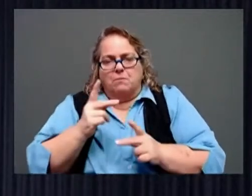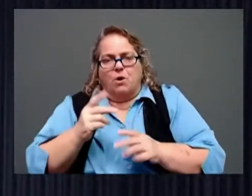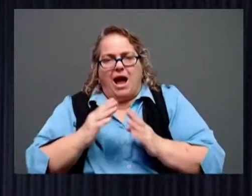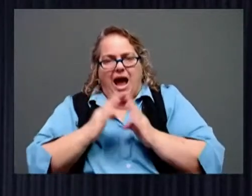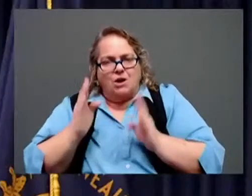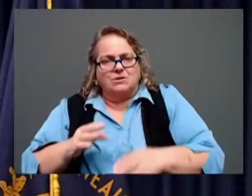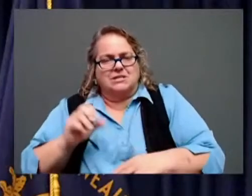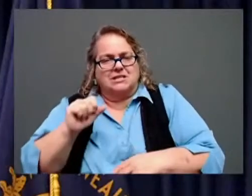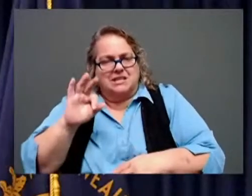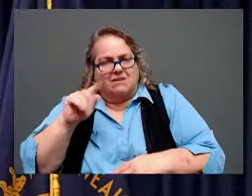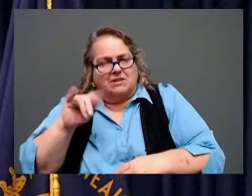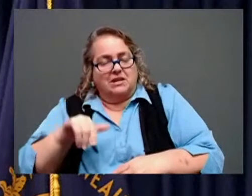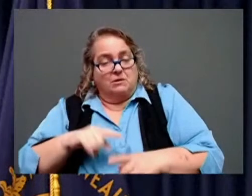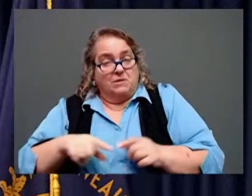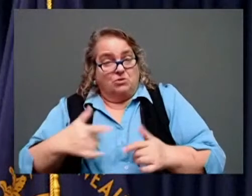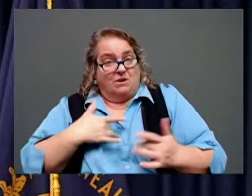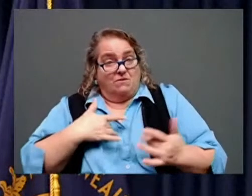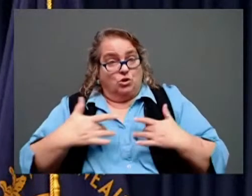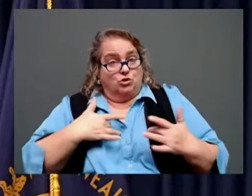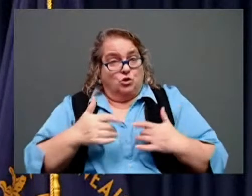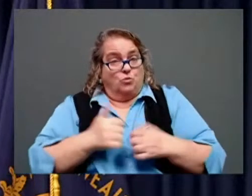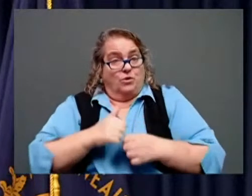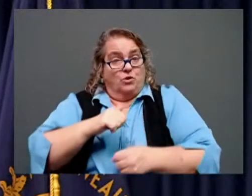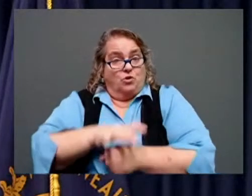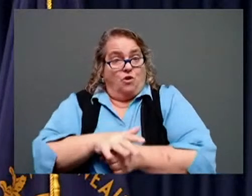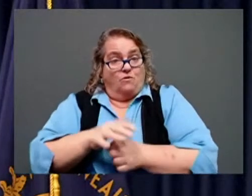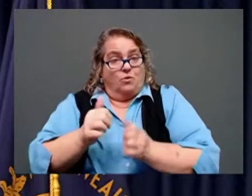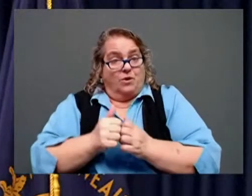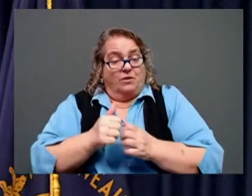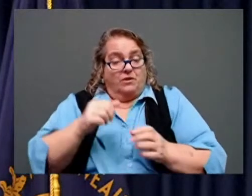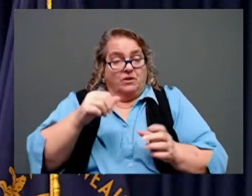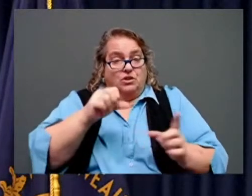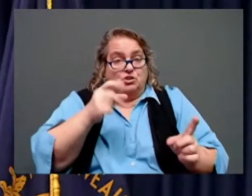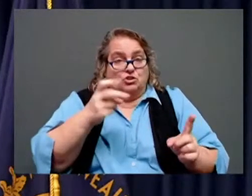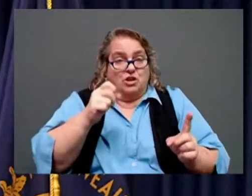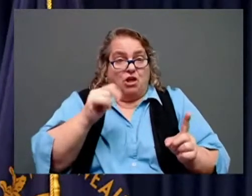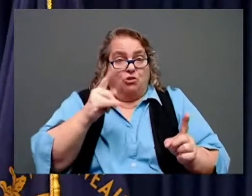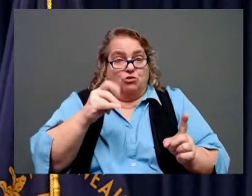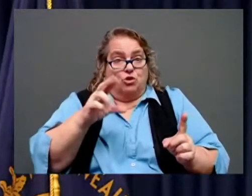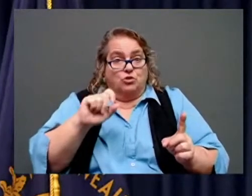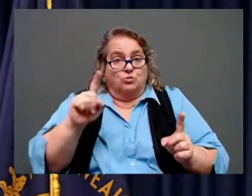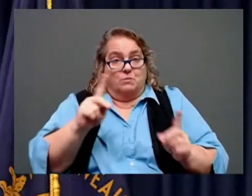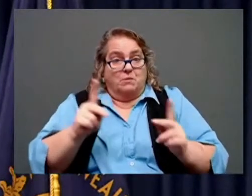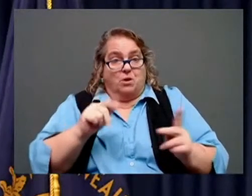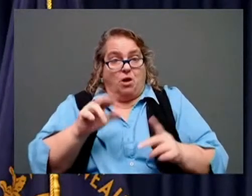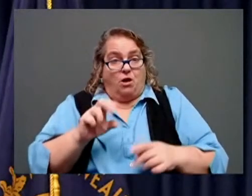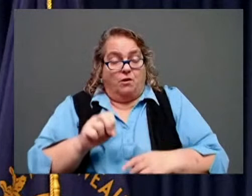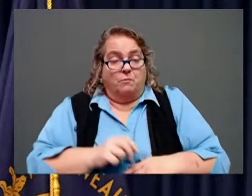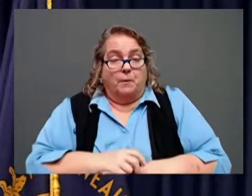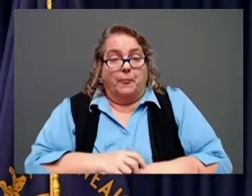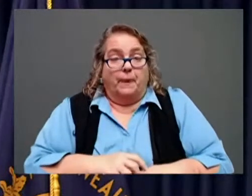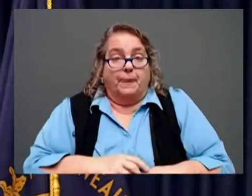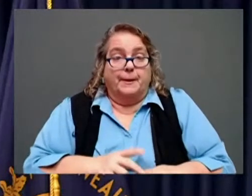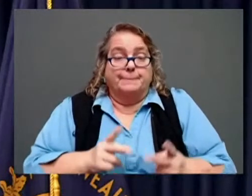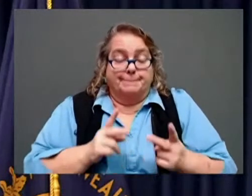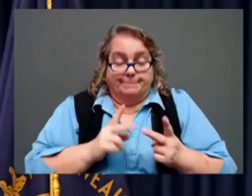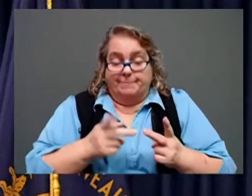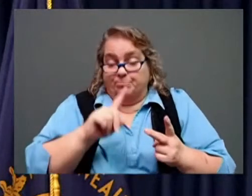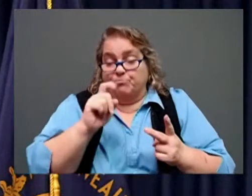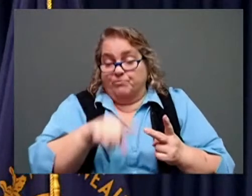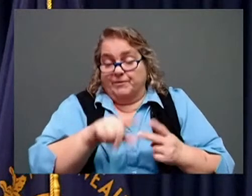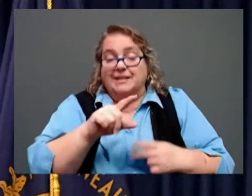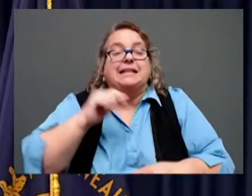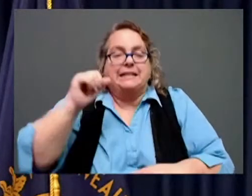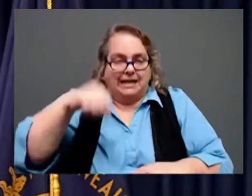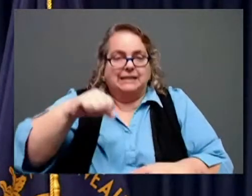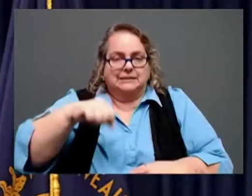with COVID with these shelters where people are going to be in place? I'll start with the second one. Yes. And so our goal is